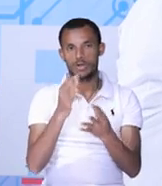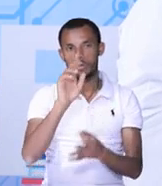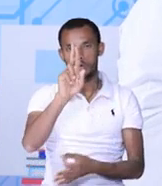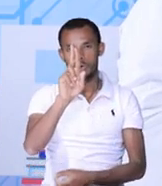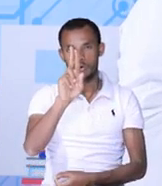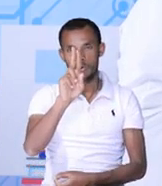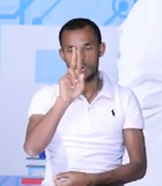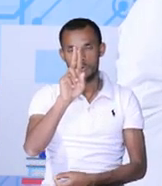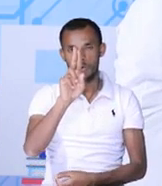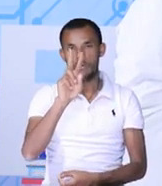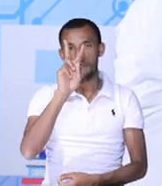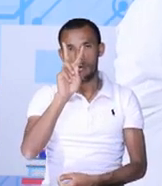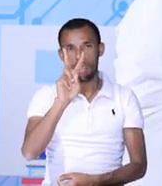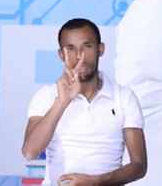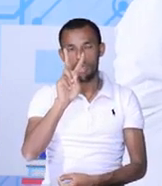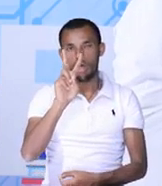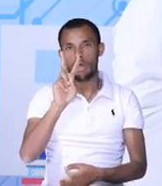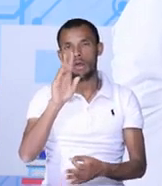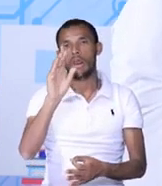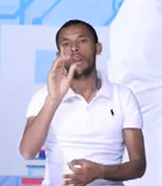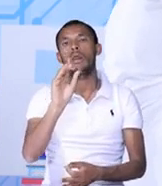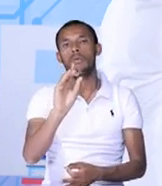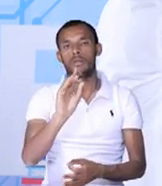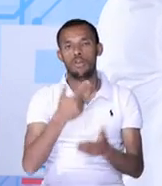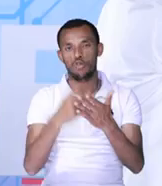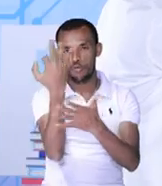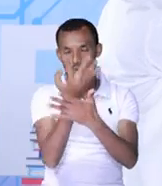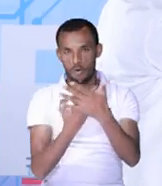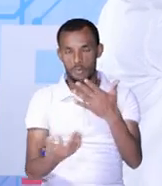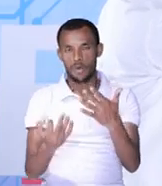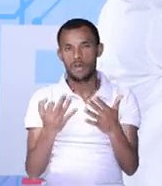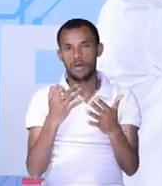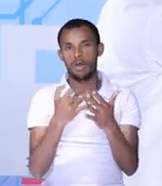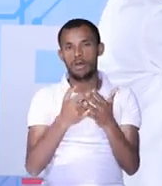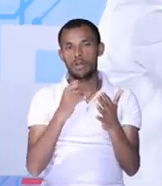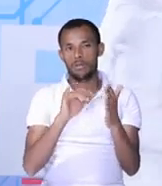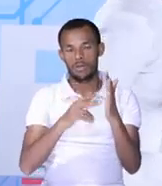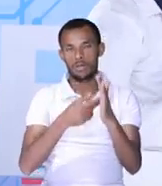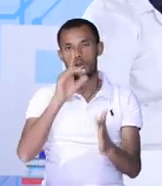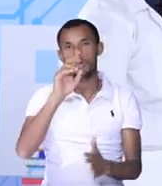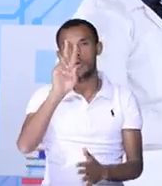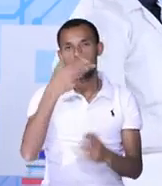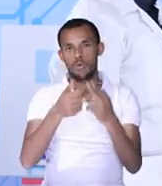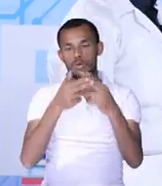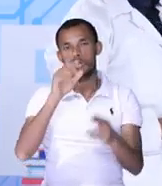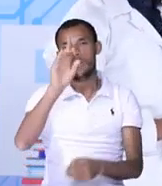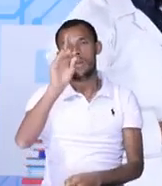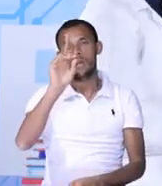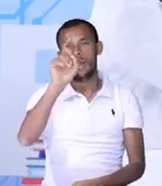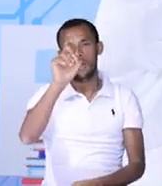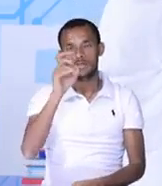u v derivative. I can write in this form, or simply it is du by